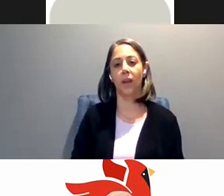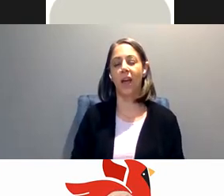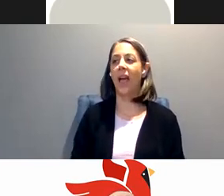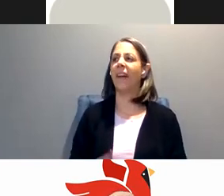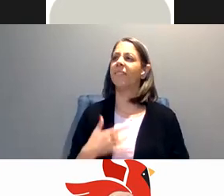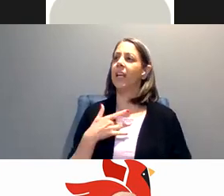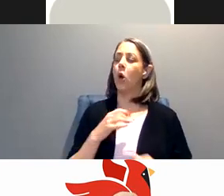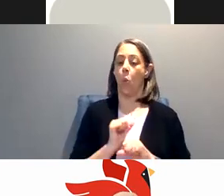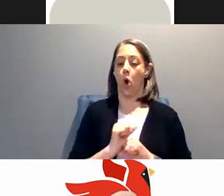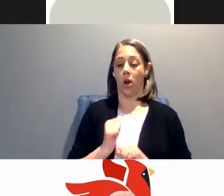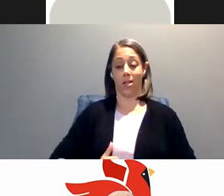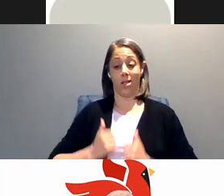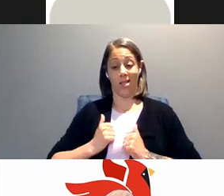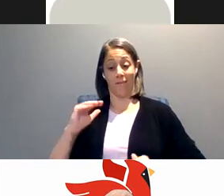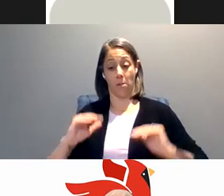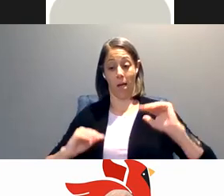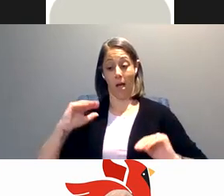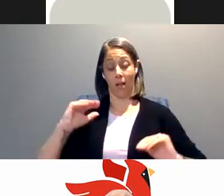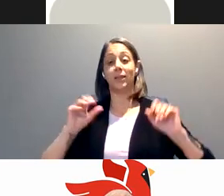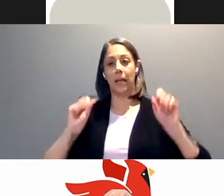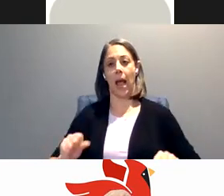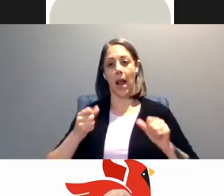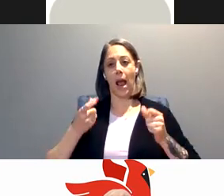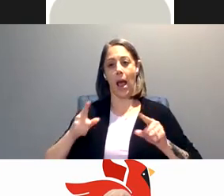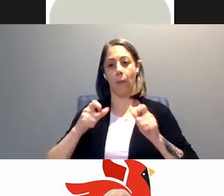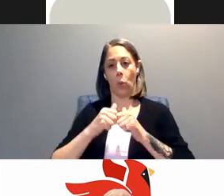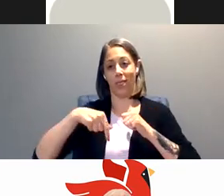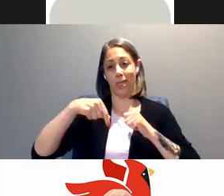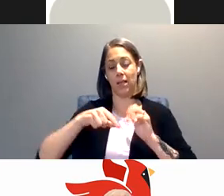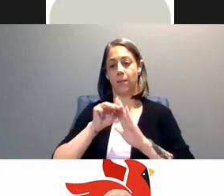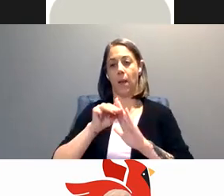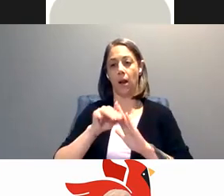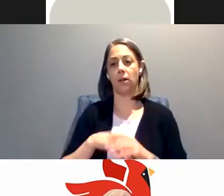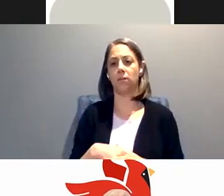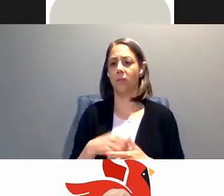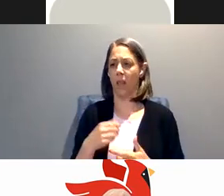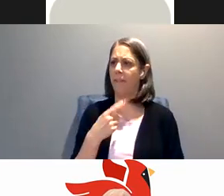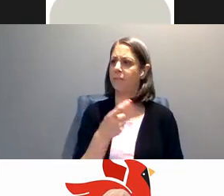balance can happen in this particular model also. So we have quite a few young